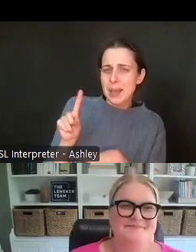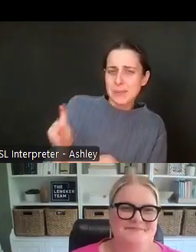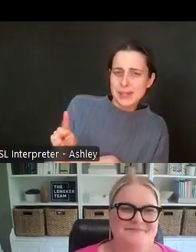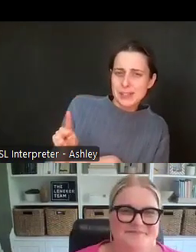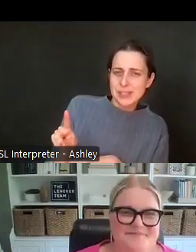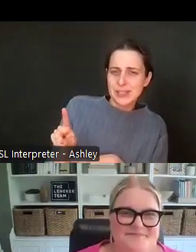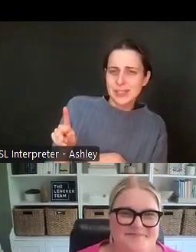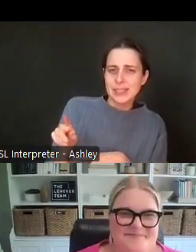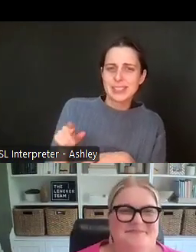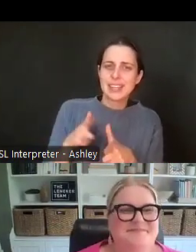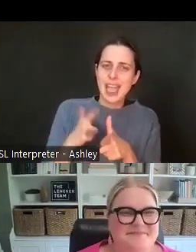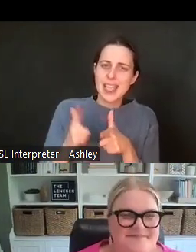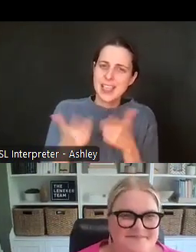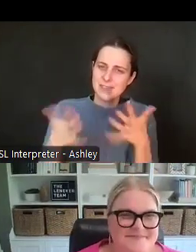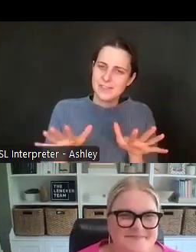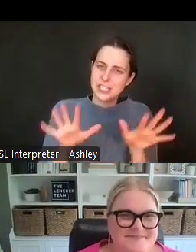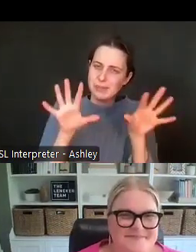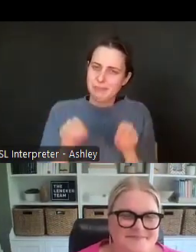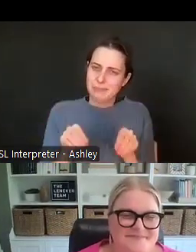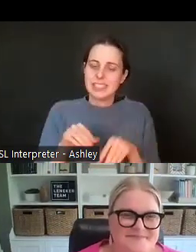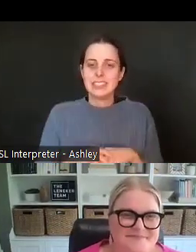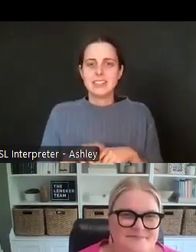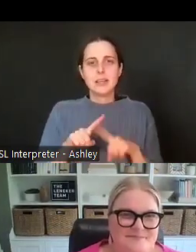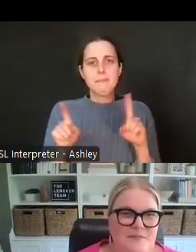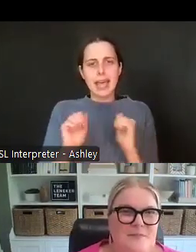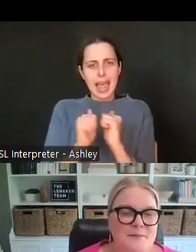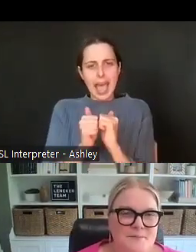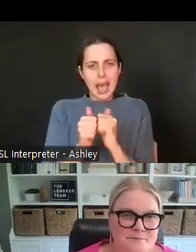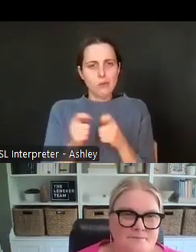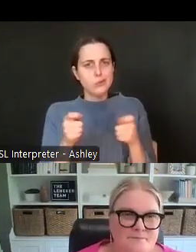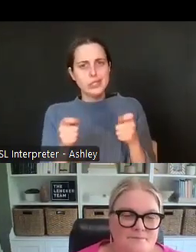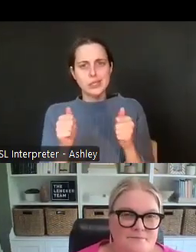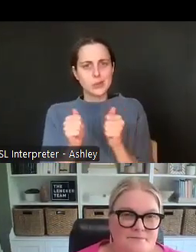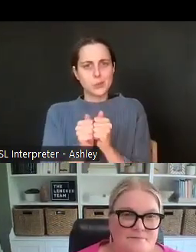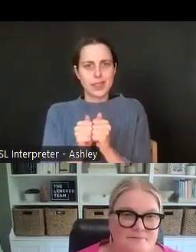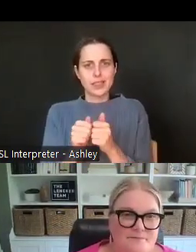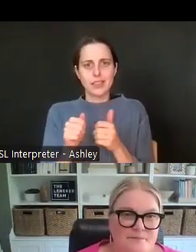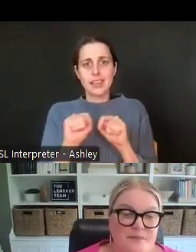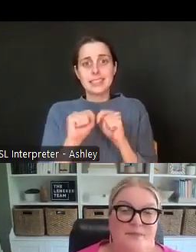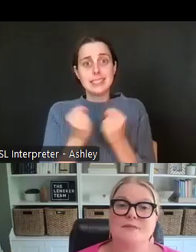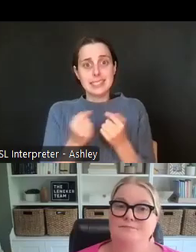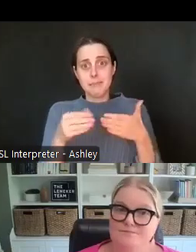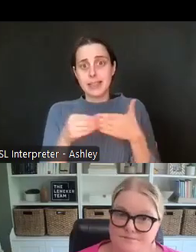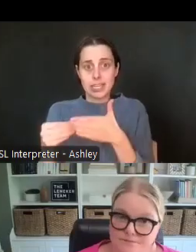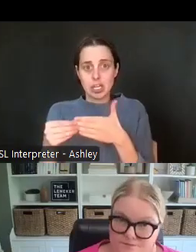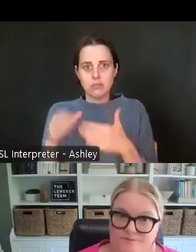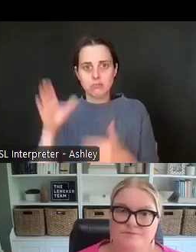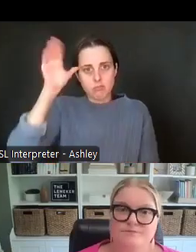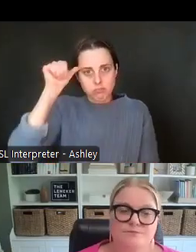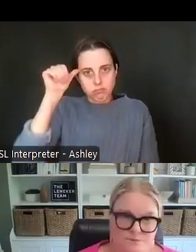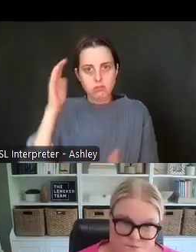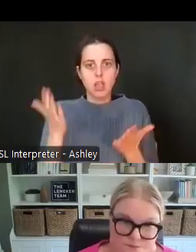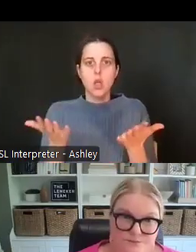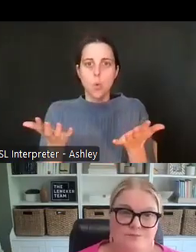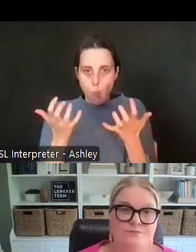I've got to do our outro. But how might you deal with a team leader who insists on a daily team meeting, in parentheses,